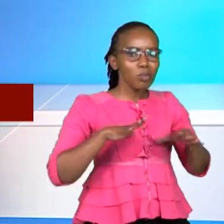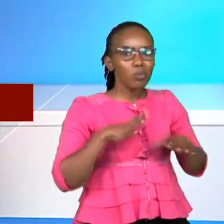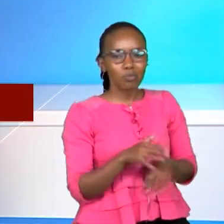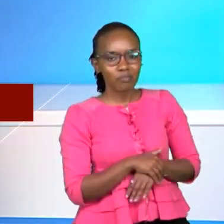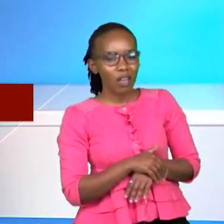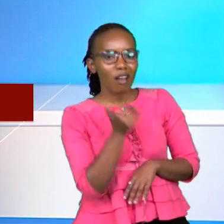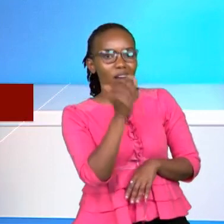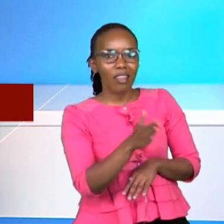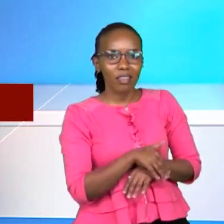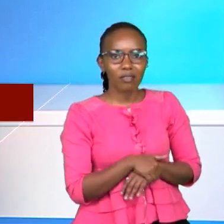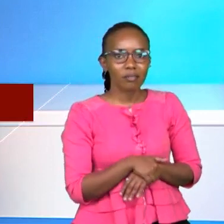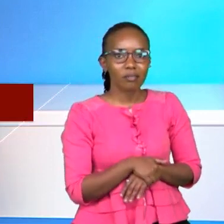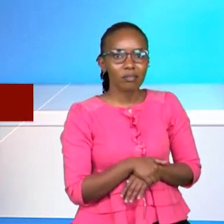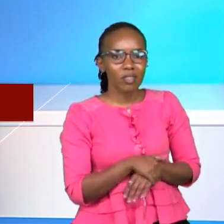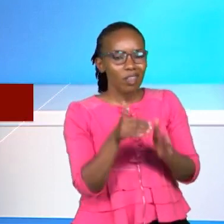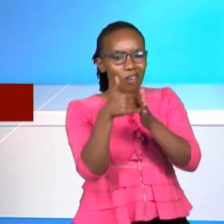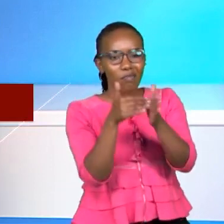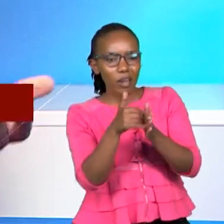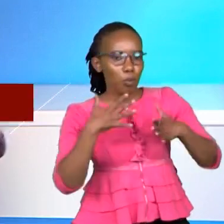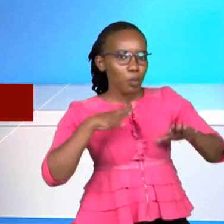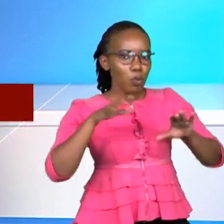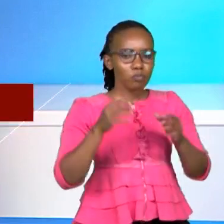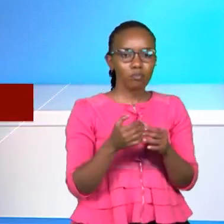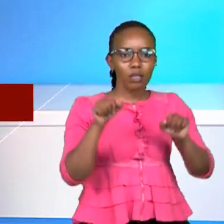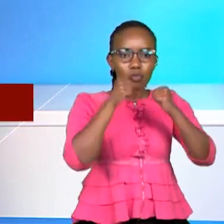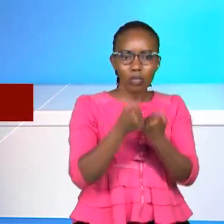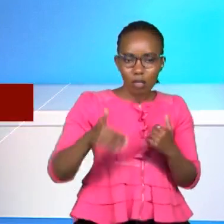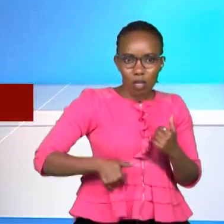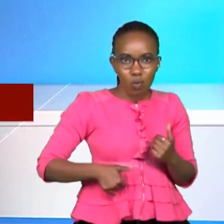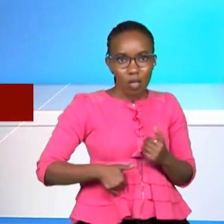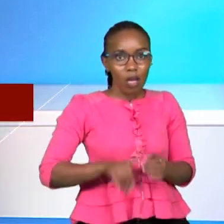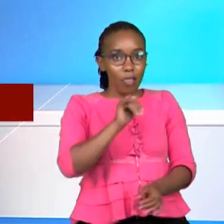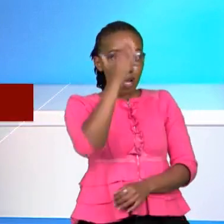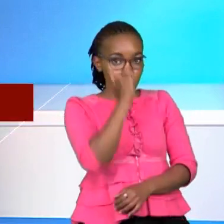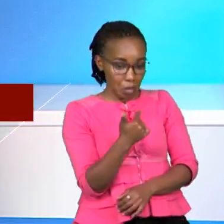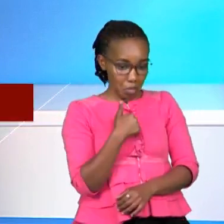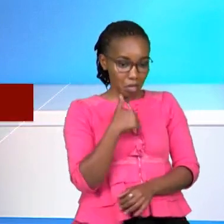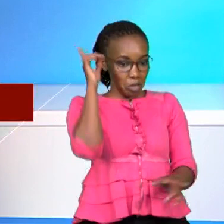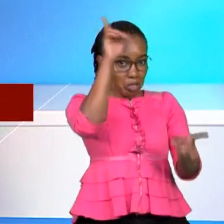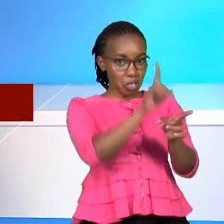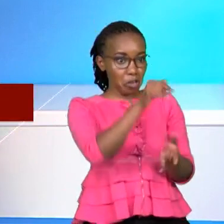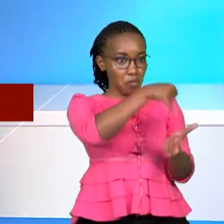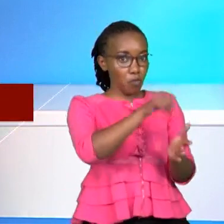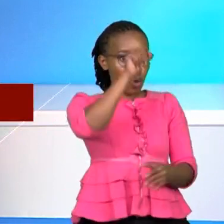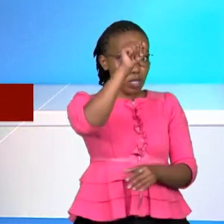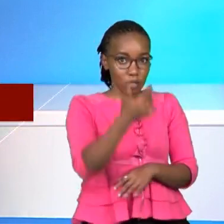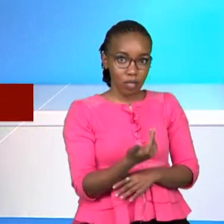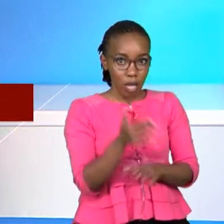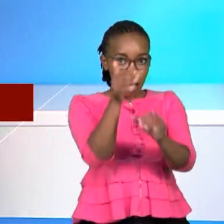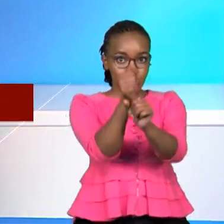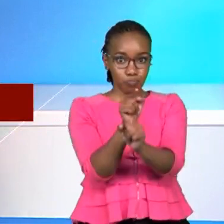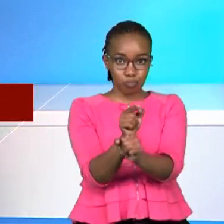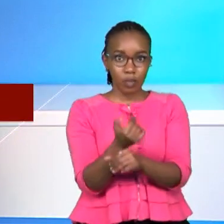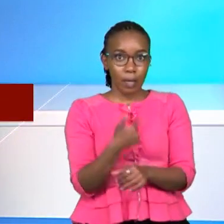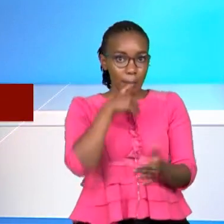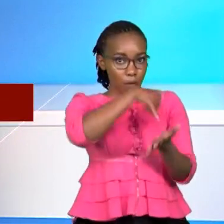empowerment, mm-hmm. the disenfranchised, the vulnerable in society, the youth. That is why, for me, I decided to vie. Mm-hmm. So apart from that initiative, I got involved